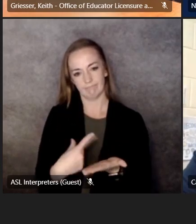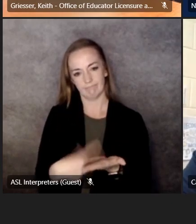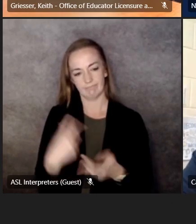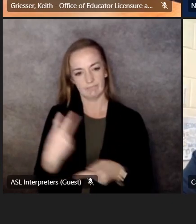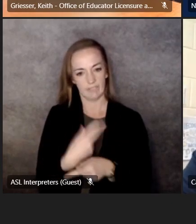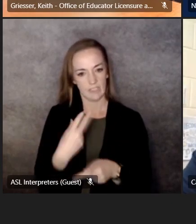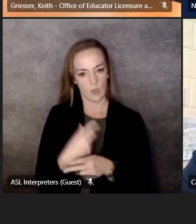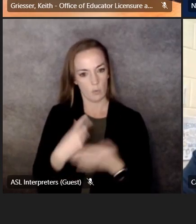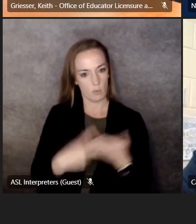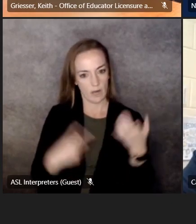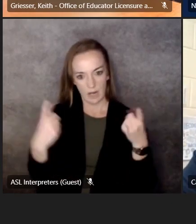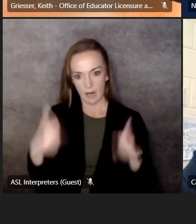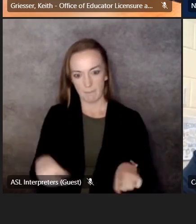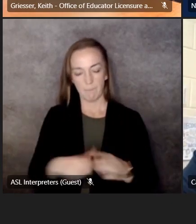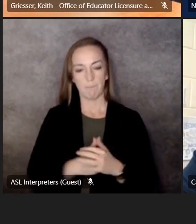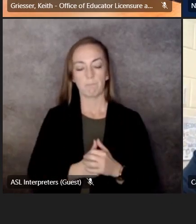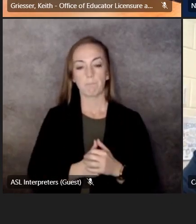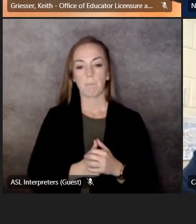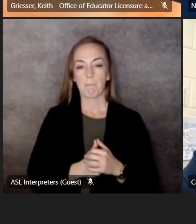happens. On